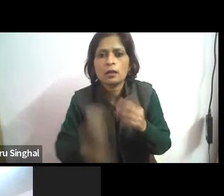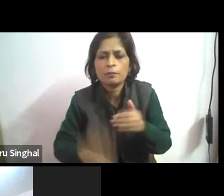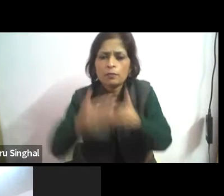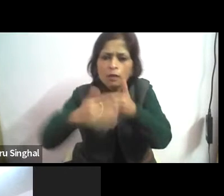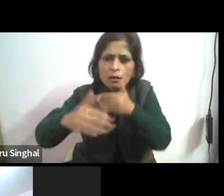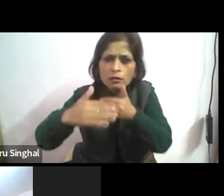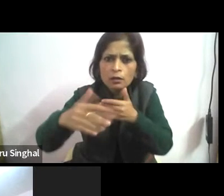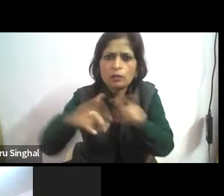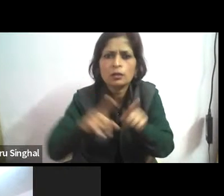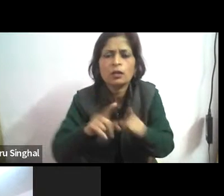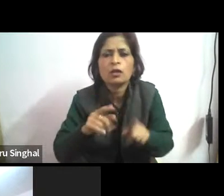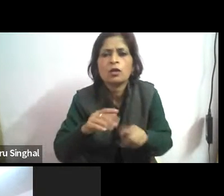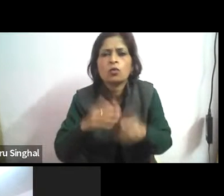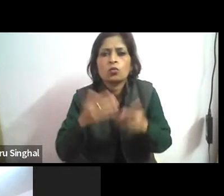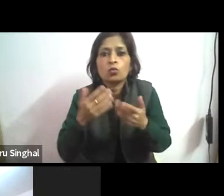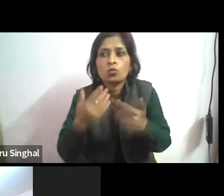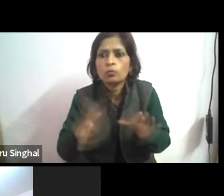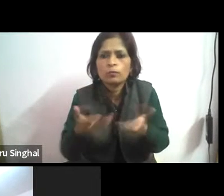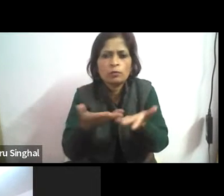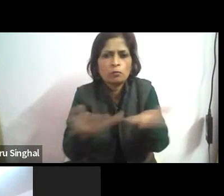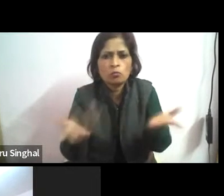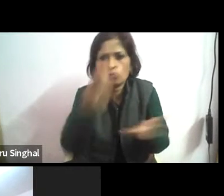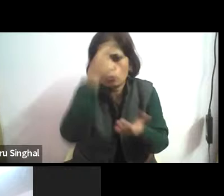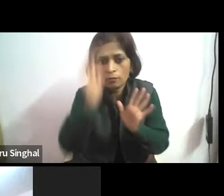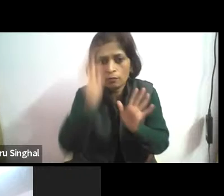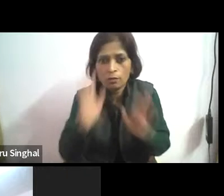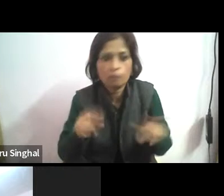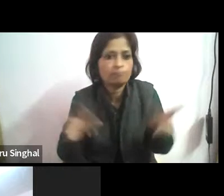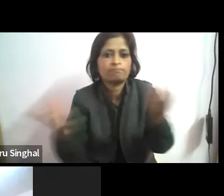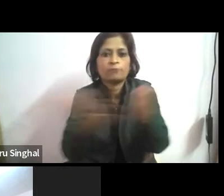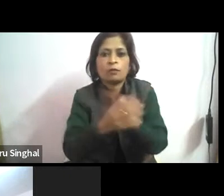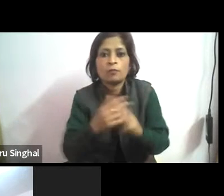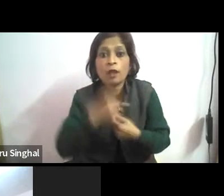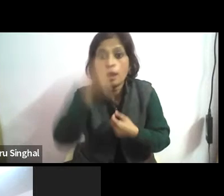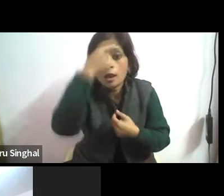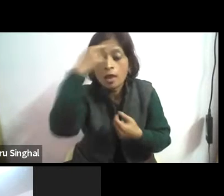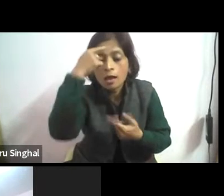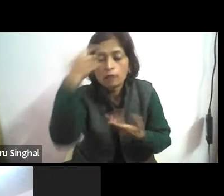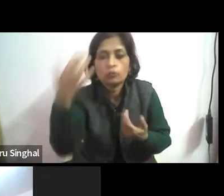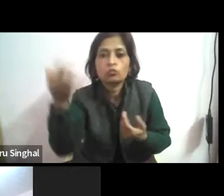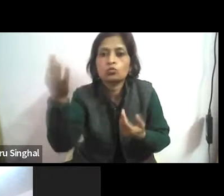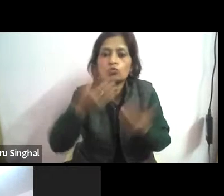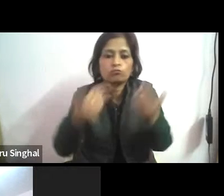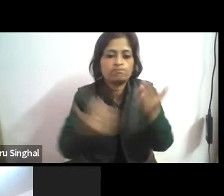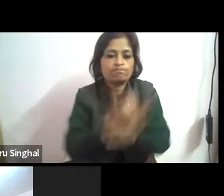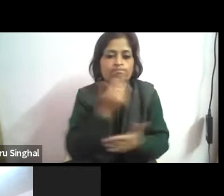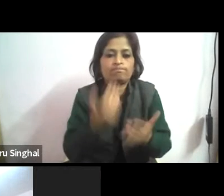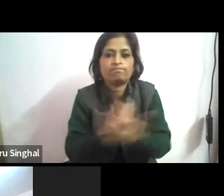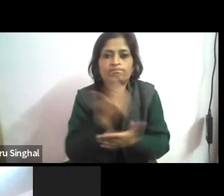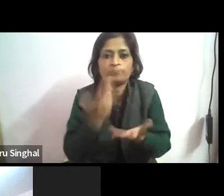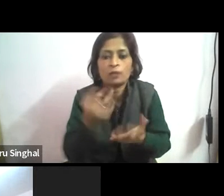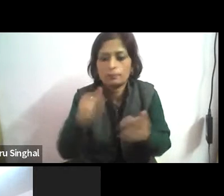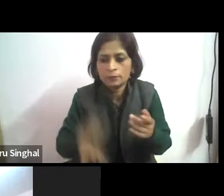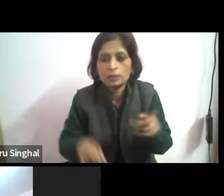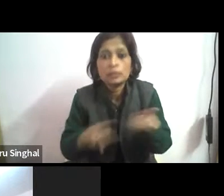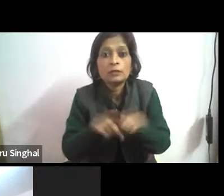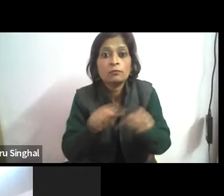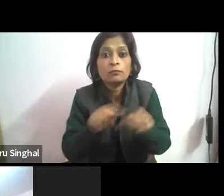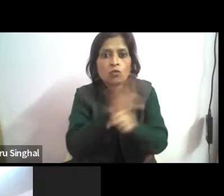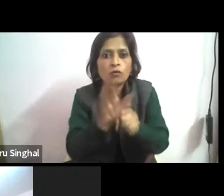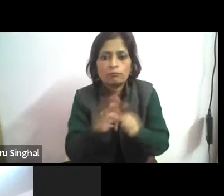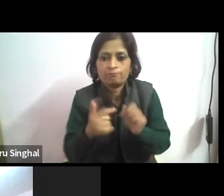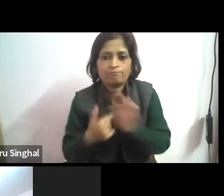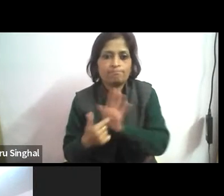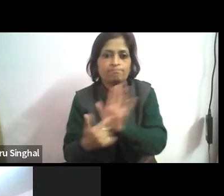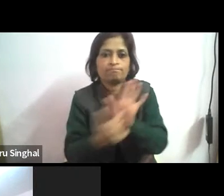is an opportunity for acting in the present. And that is what our pandemic has shown us.